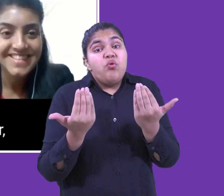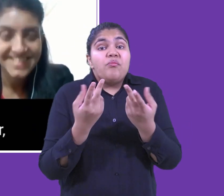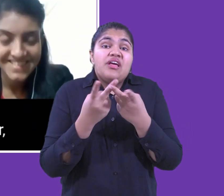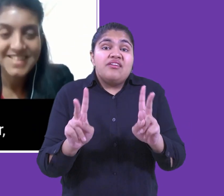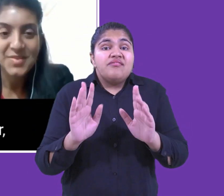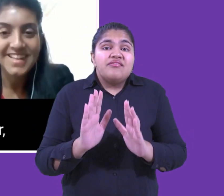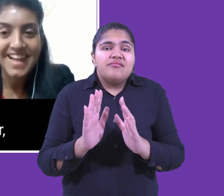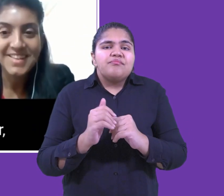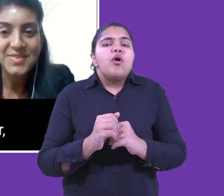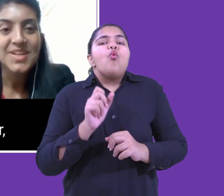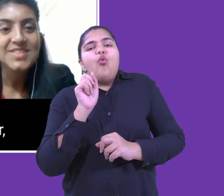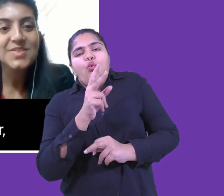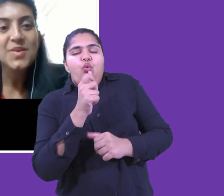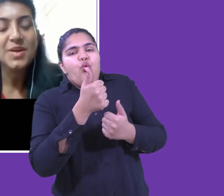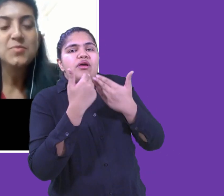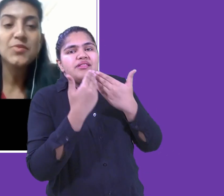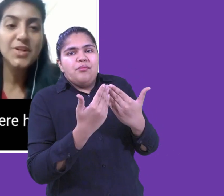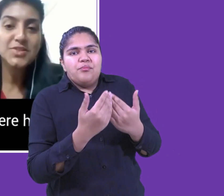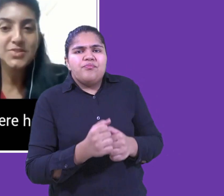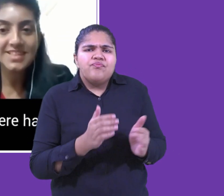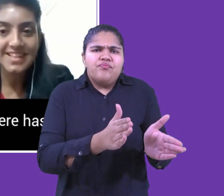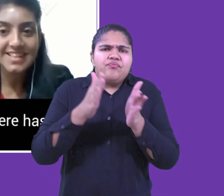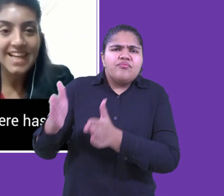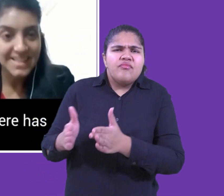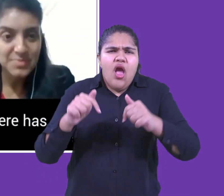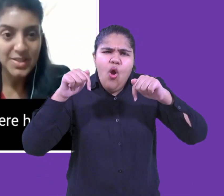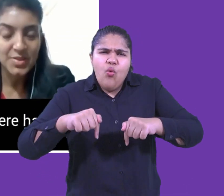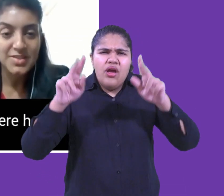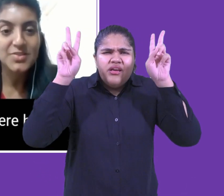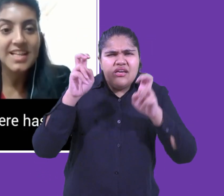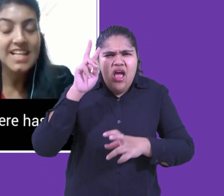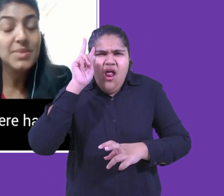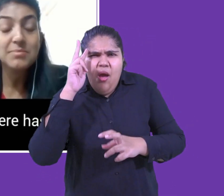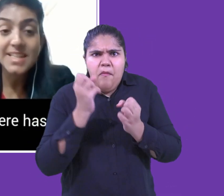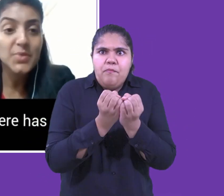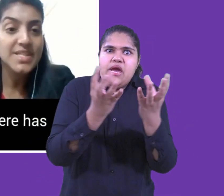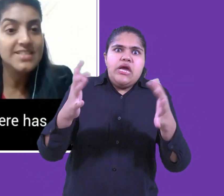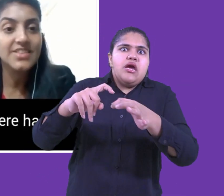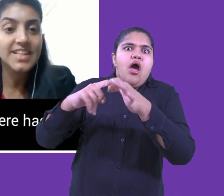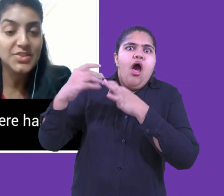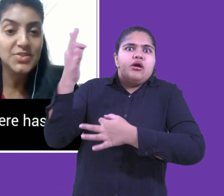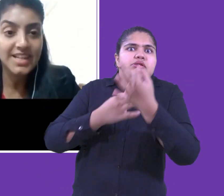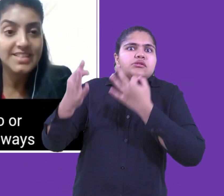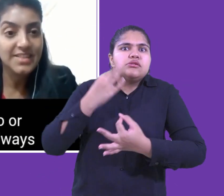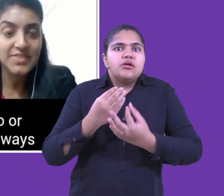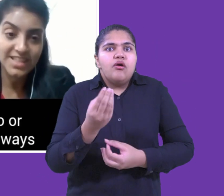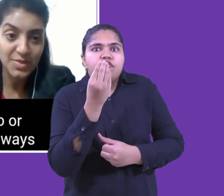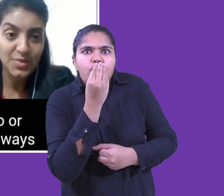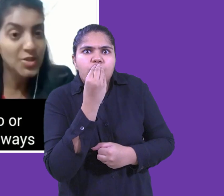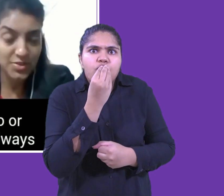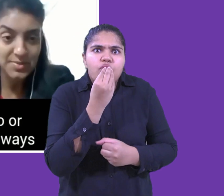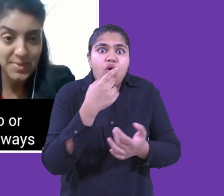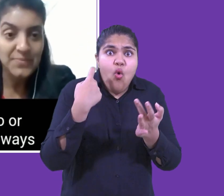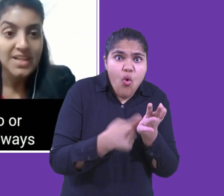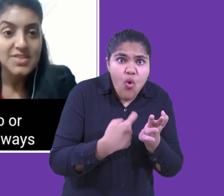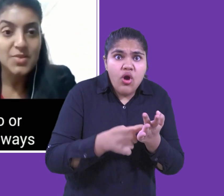sure. Okay, thank you. So now moving on to the diet part, doctor. So there has been many questions related to diet and vitiligo